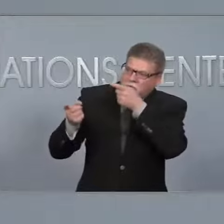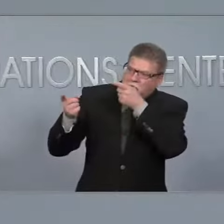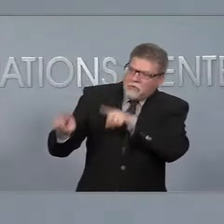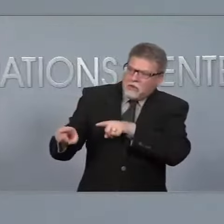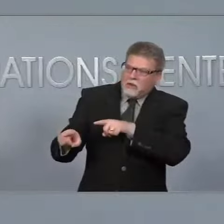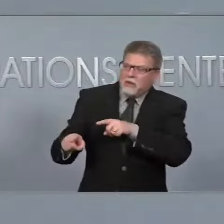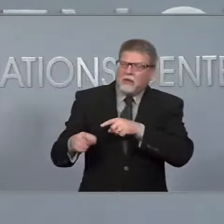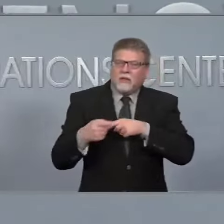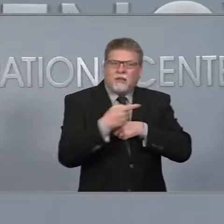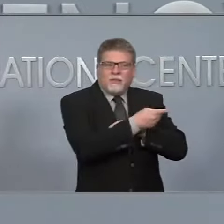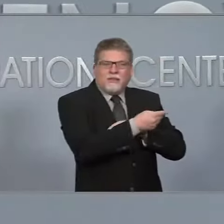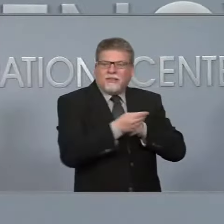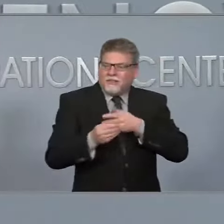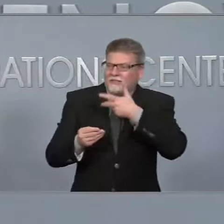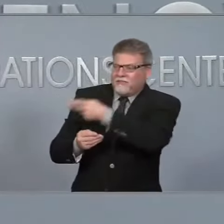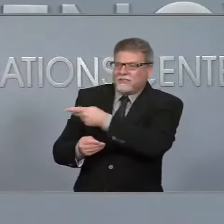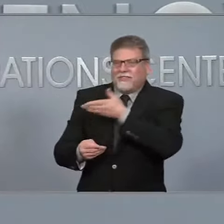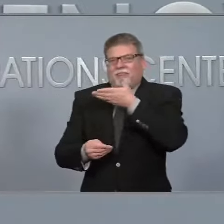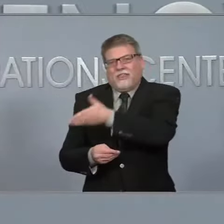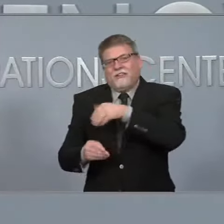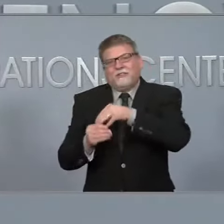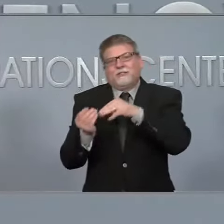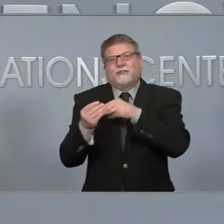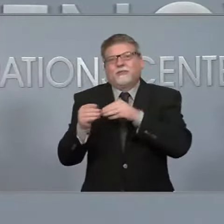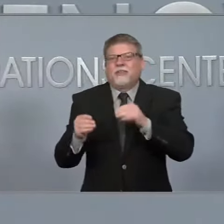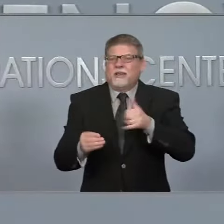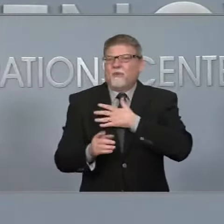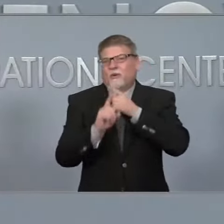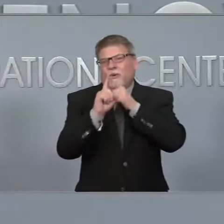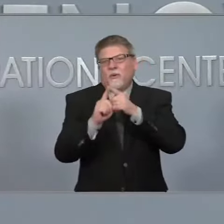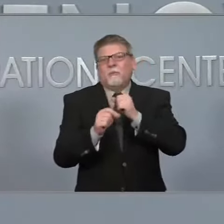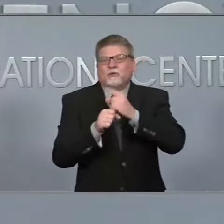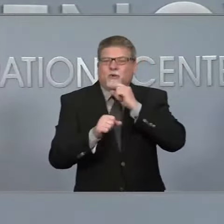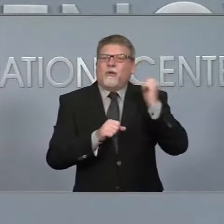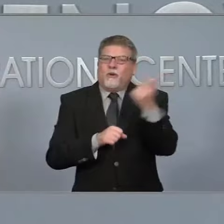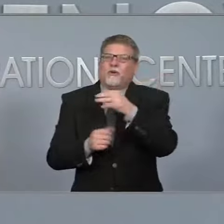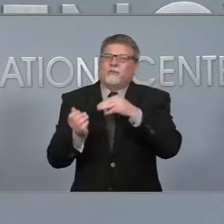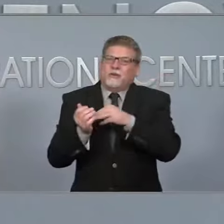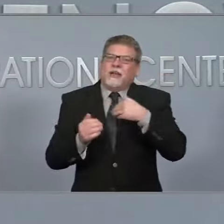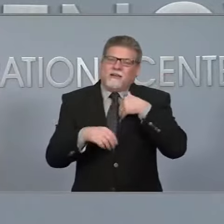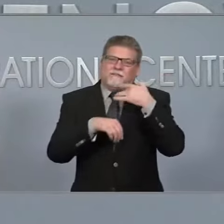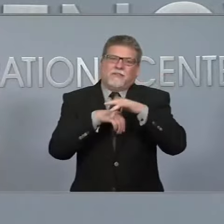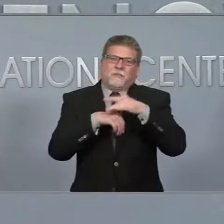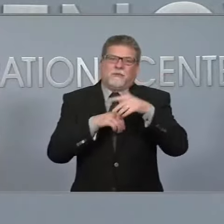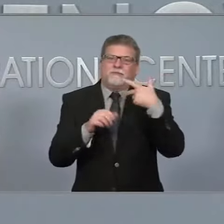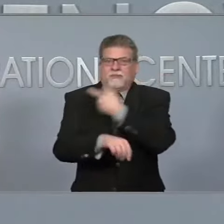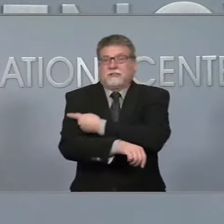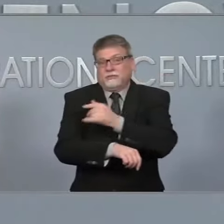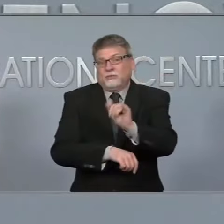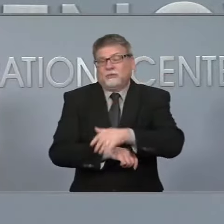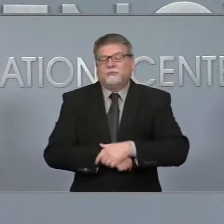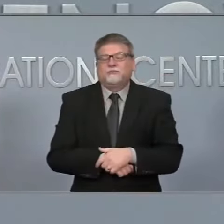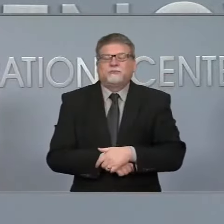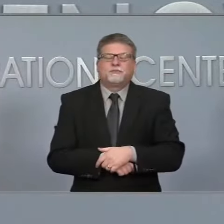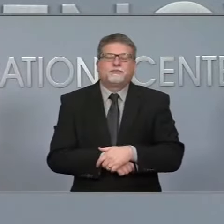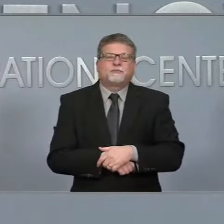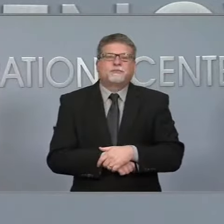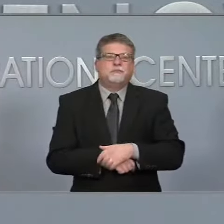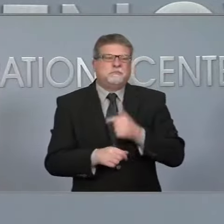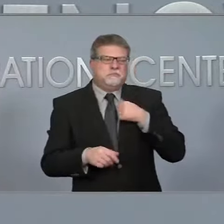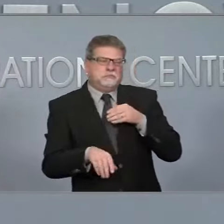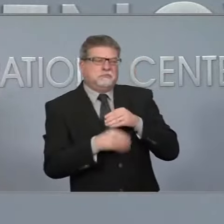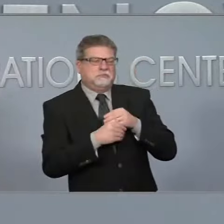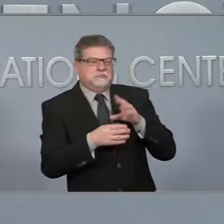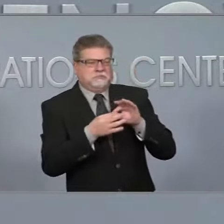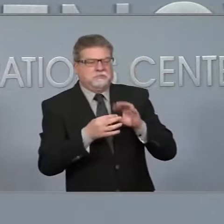Thanks, Secretary. And that's absolutely right. So, we're doing a few things. One is obviously, again, continuing to emphasize vaccines and boosters for those that are